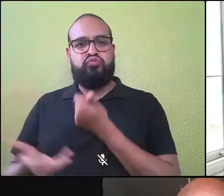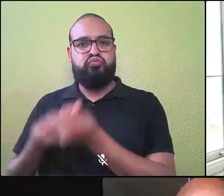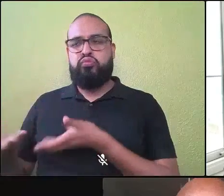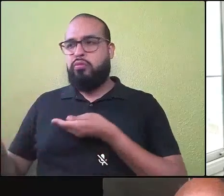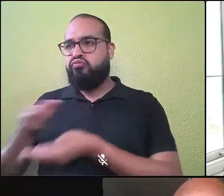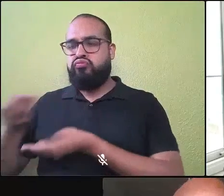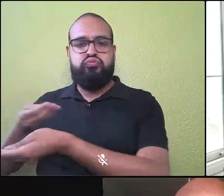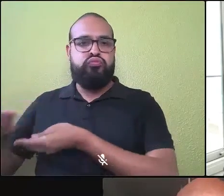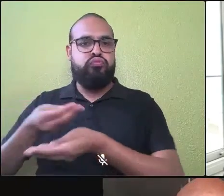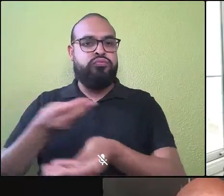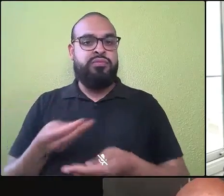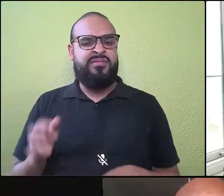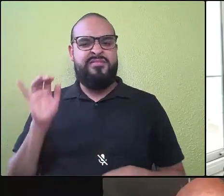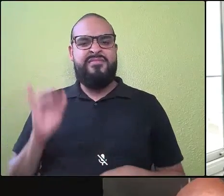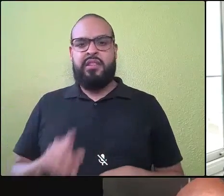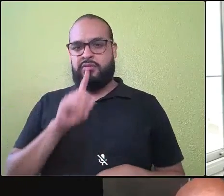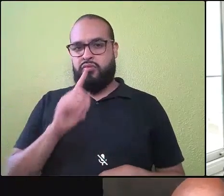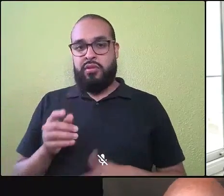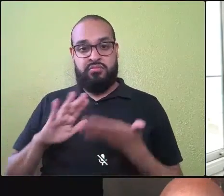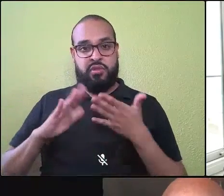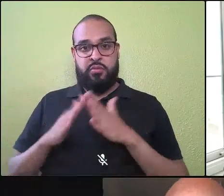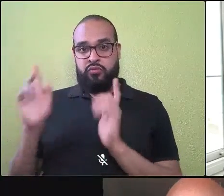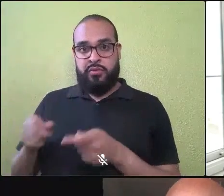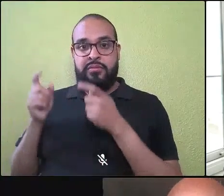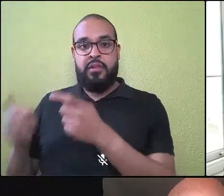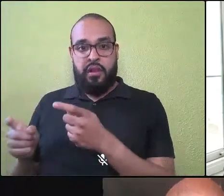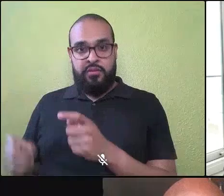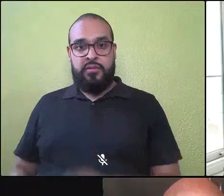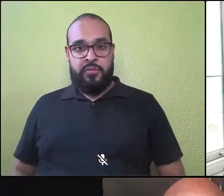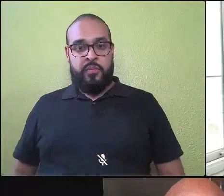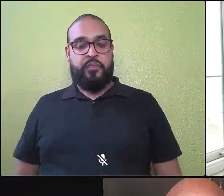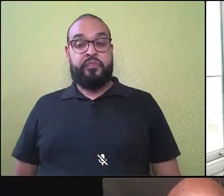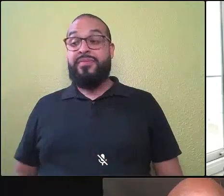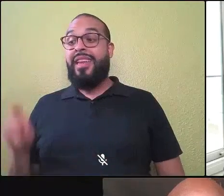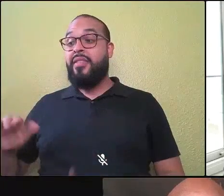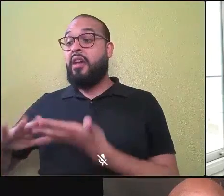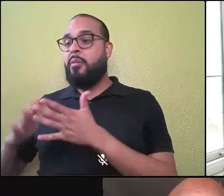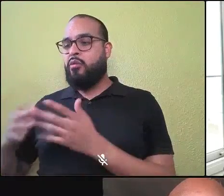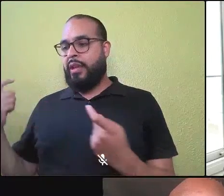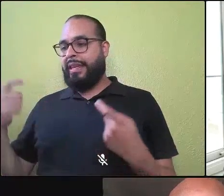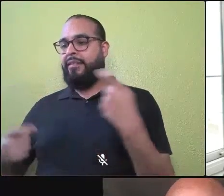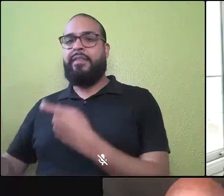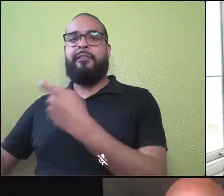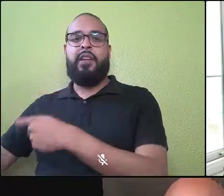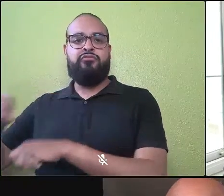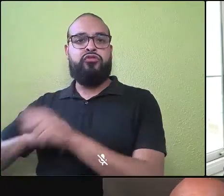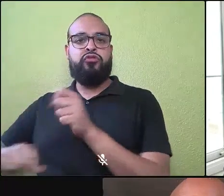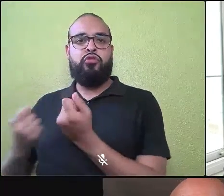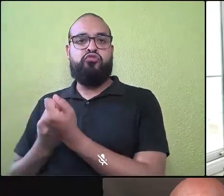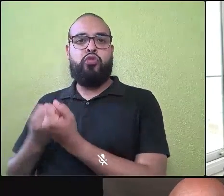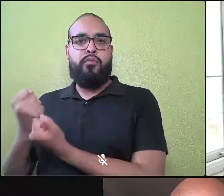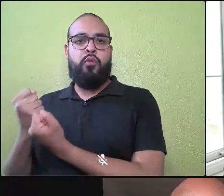giving to a community that that gives to each other, and ultimately, you know, creates